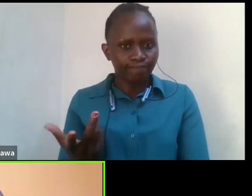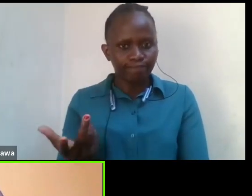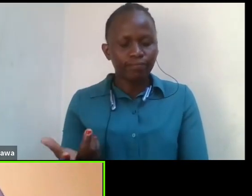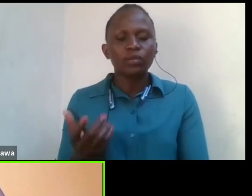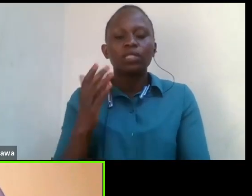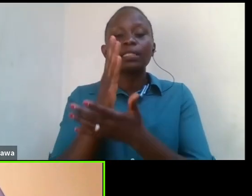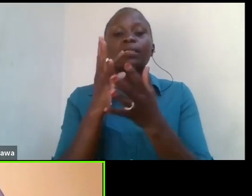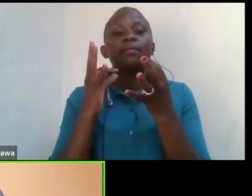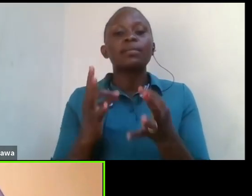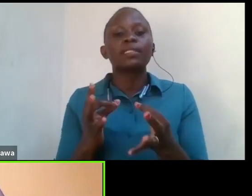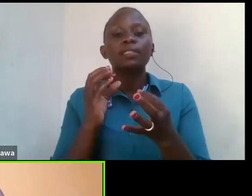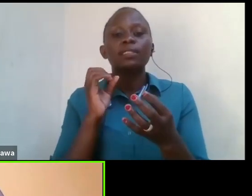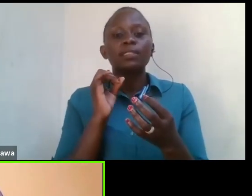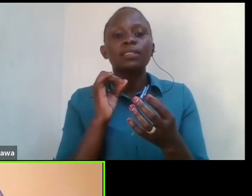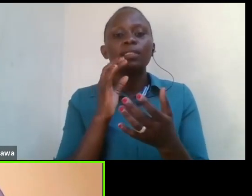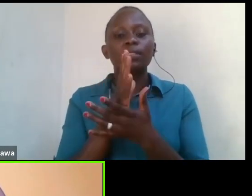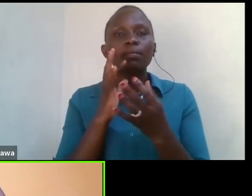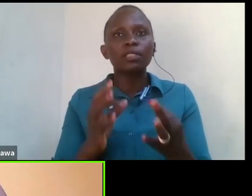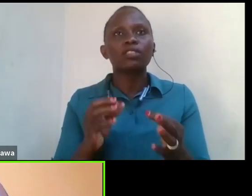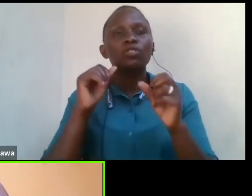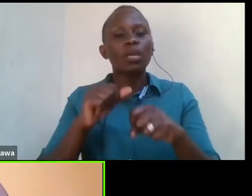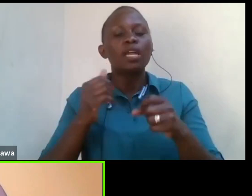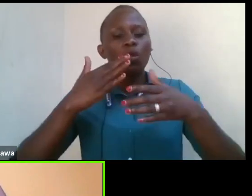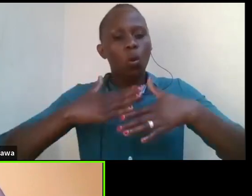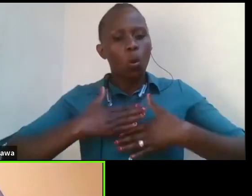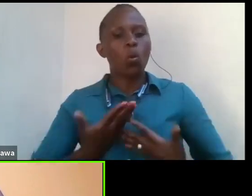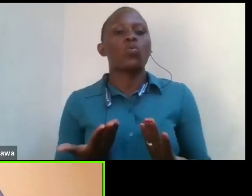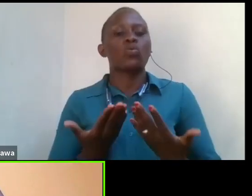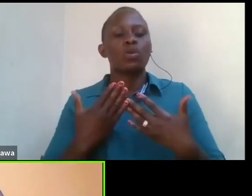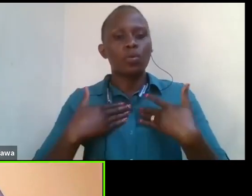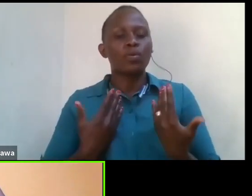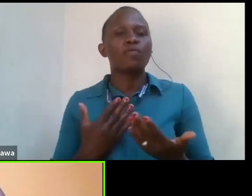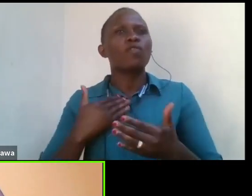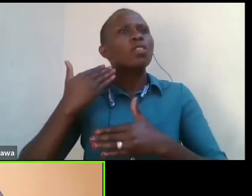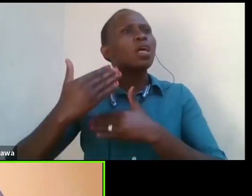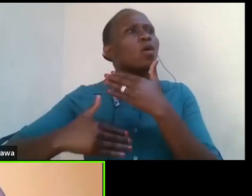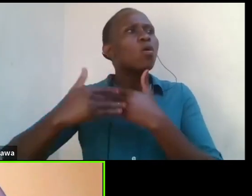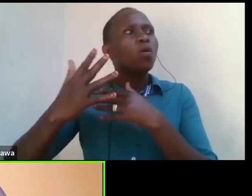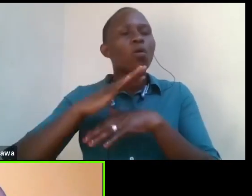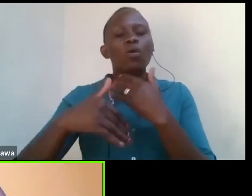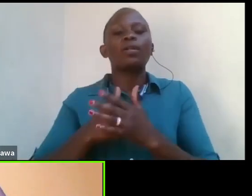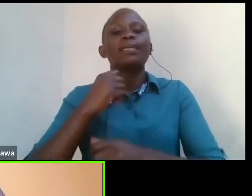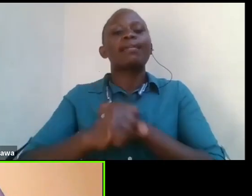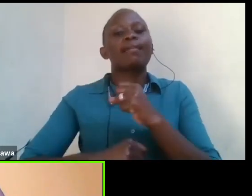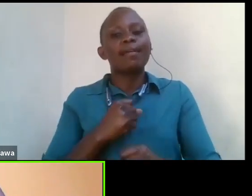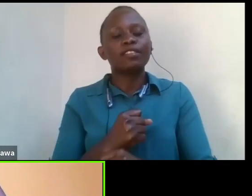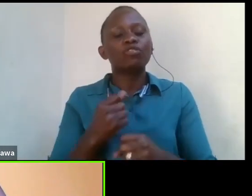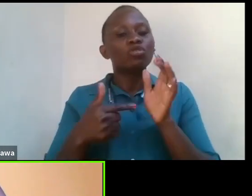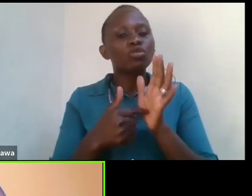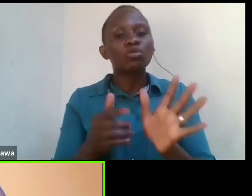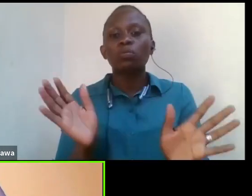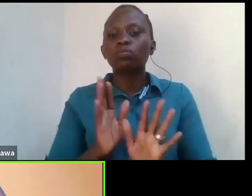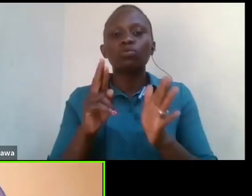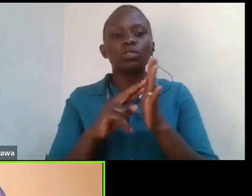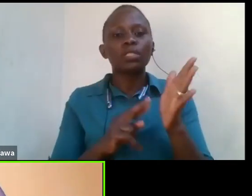something that, of course, you can own it for the rest of your life. You don't disclose it and you don't register